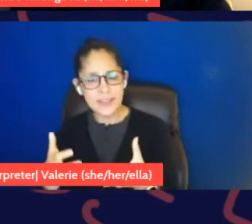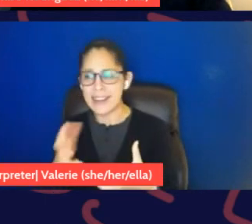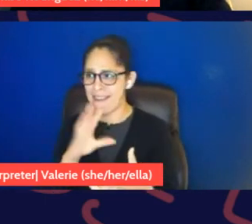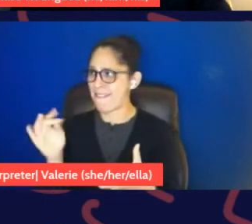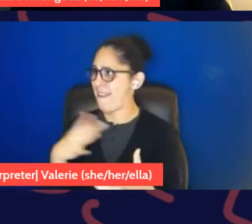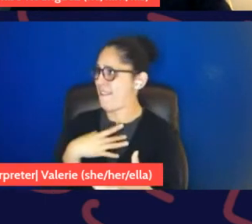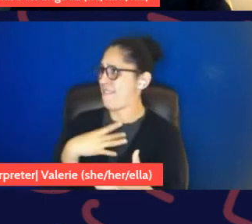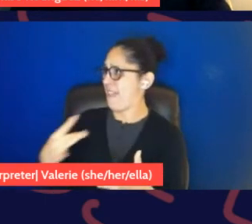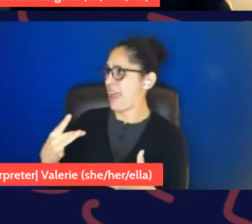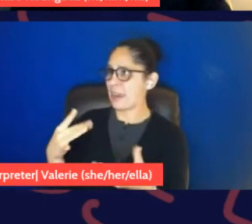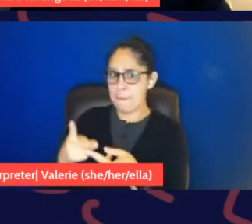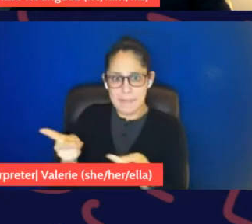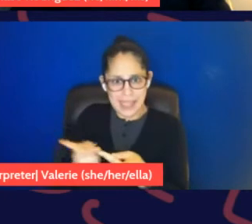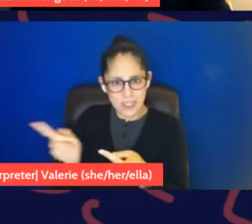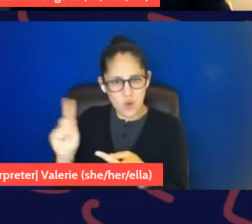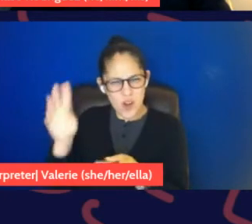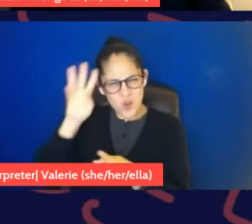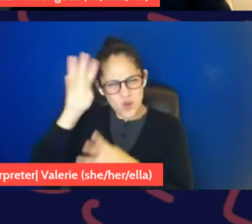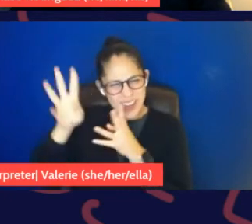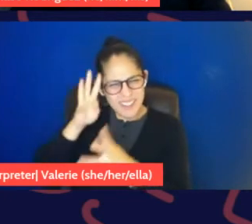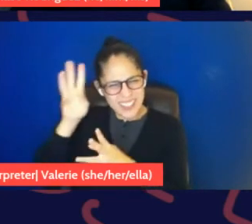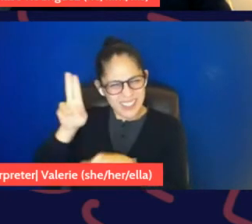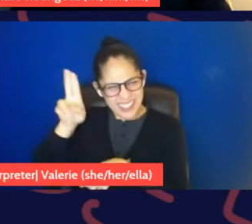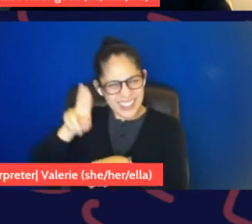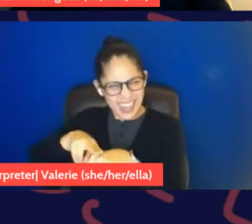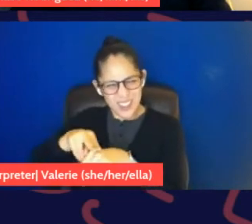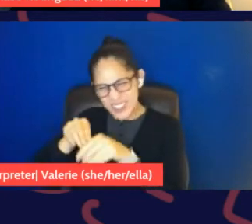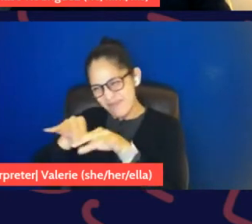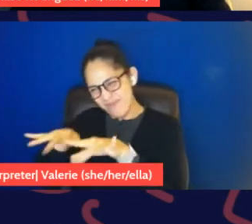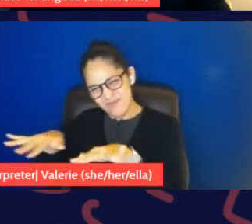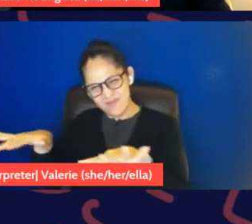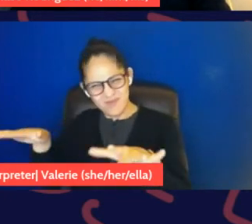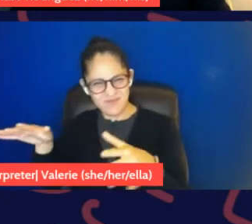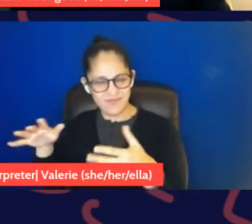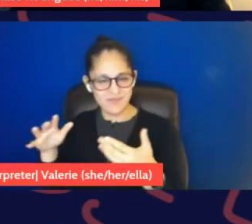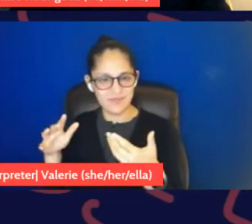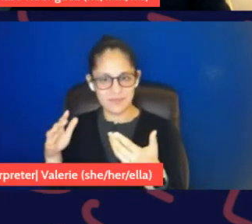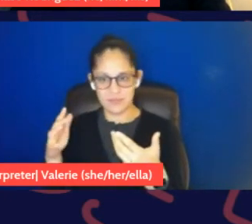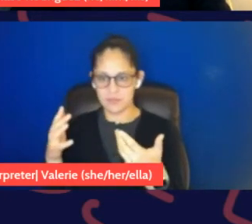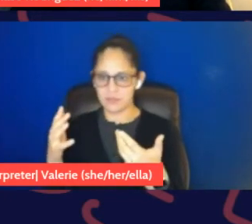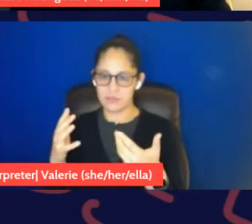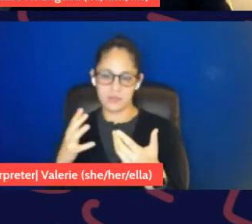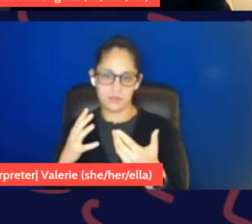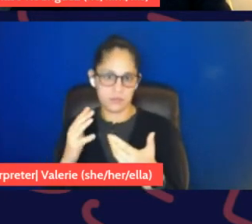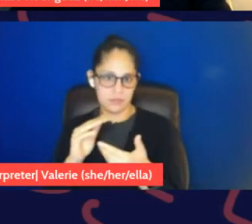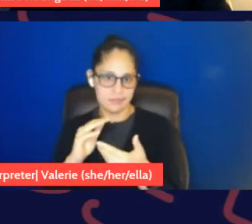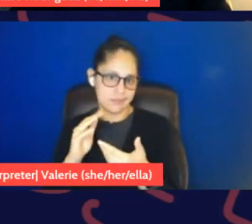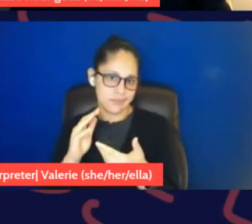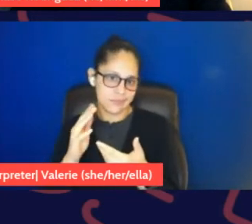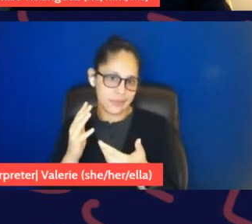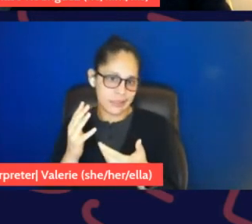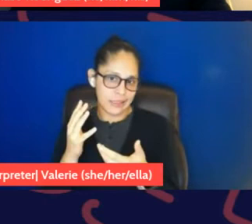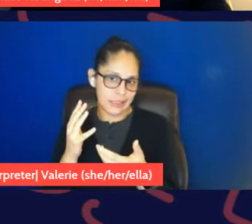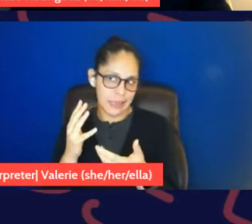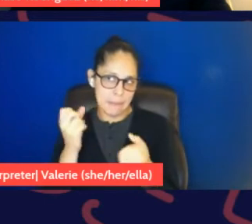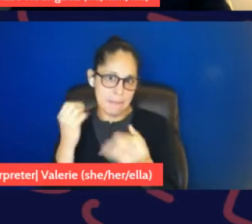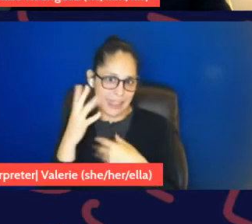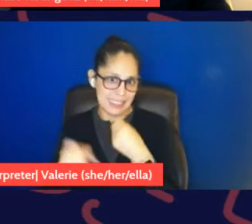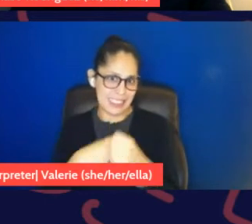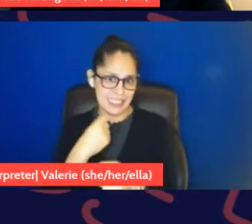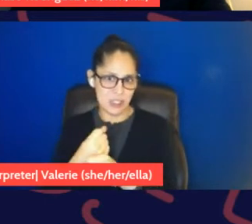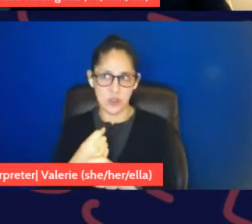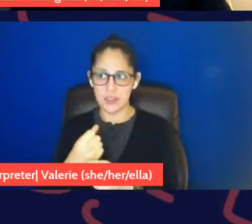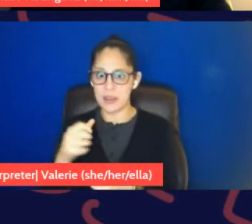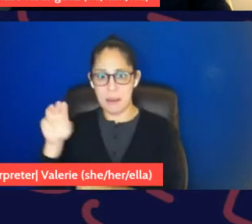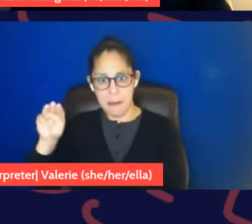creativity. And, you know, in old years and before, to be in the Mecca was like the place that